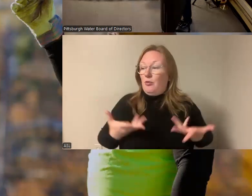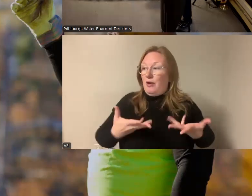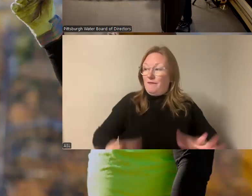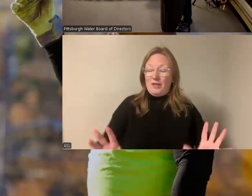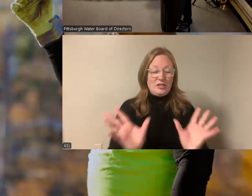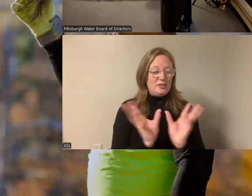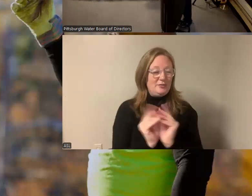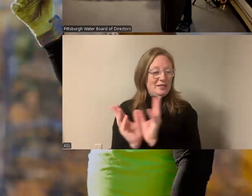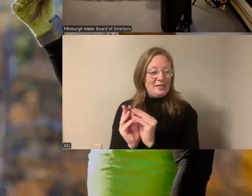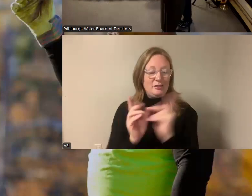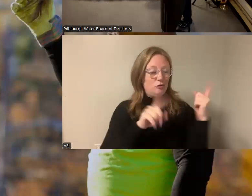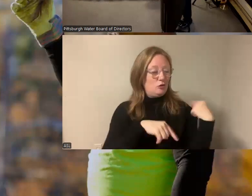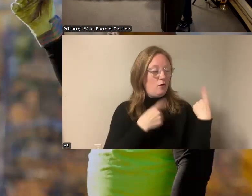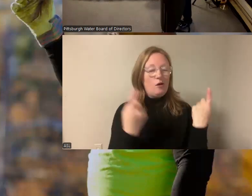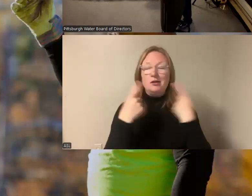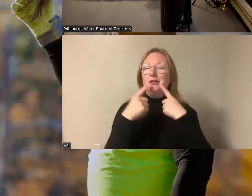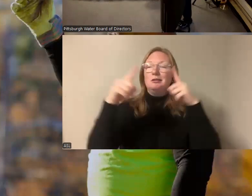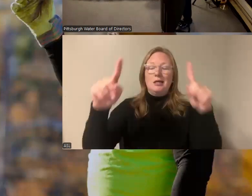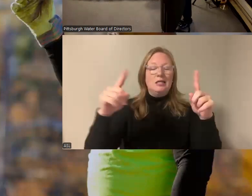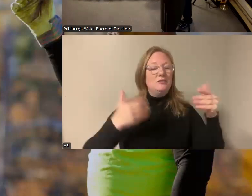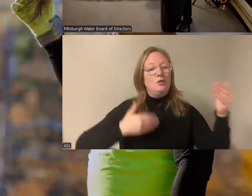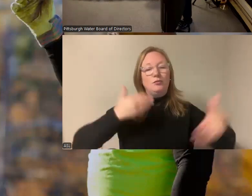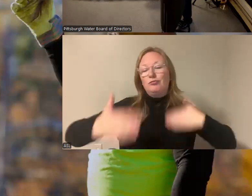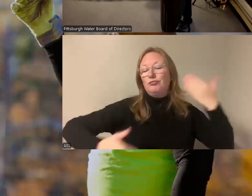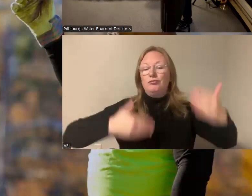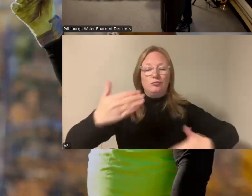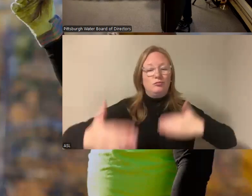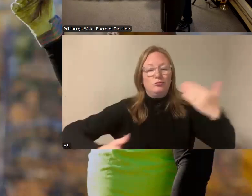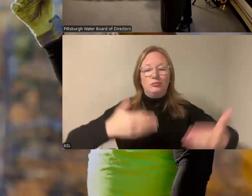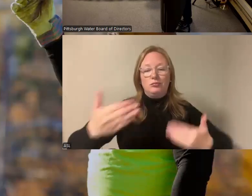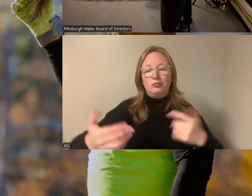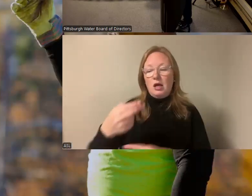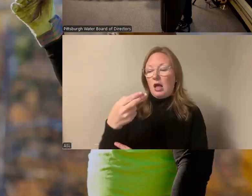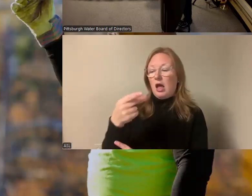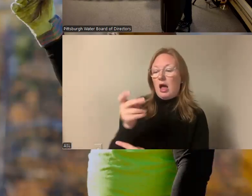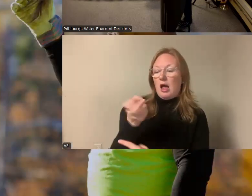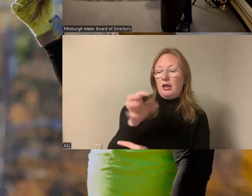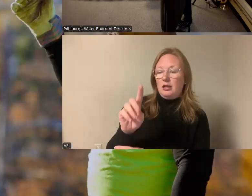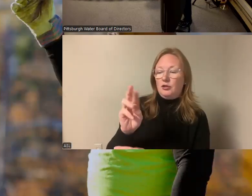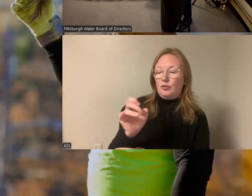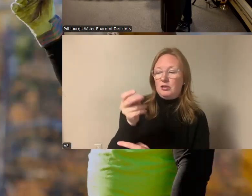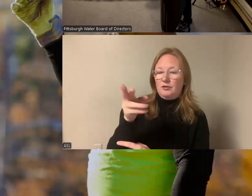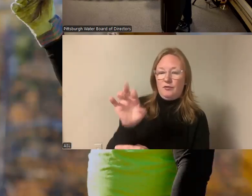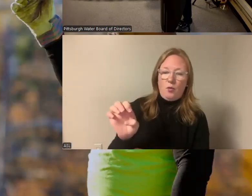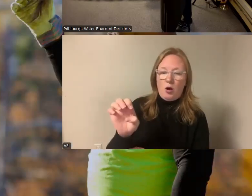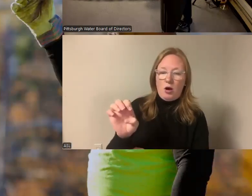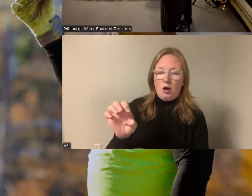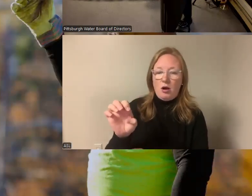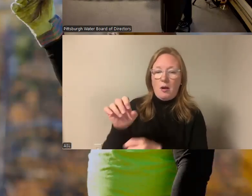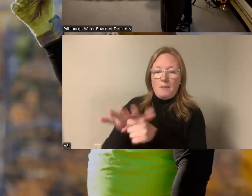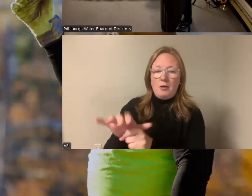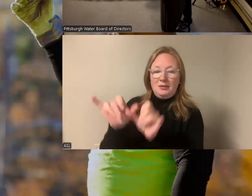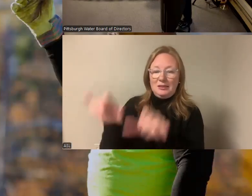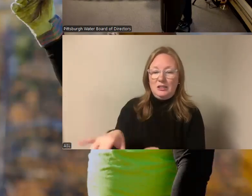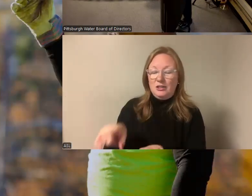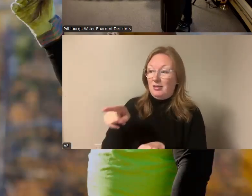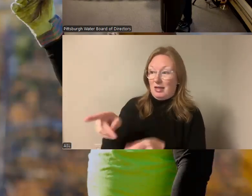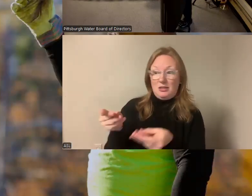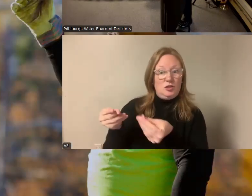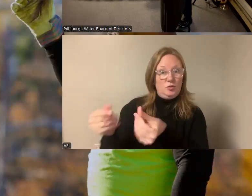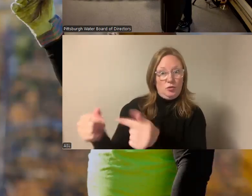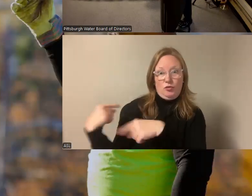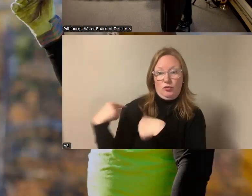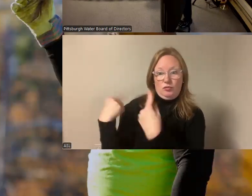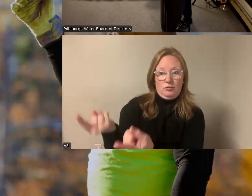have been very successful in moving the project forward. The Highland Reservoir Pump Station project continues to move along smoothly,